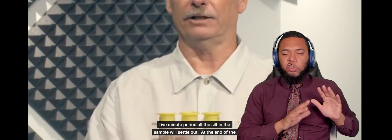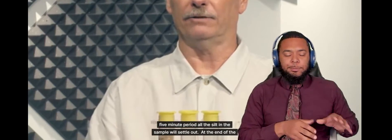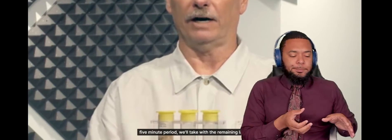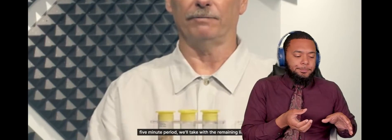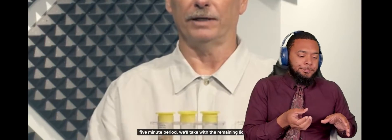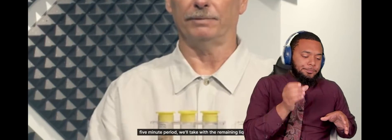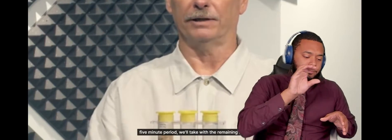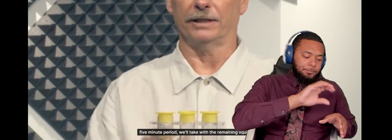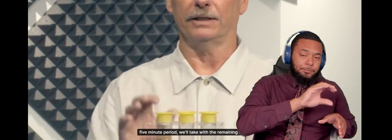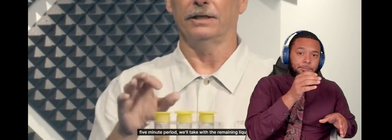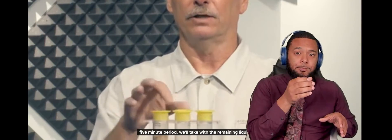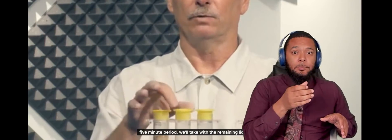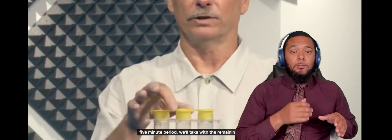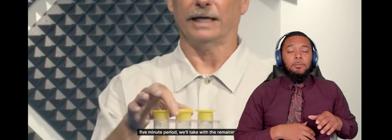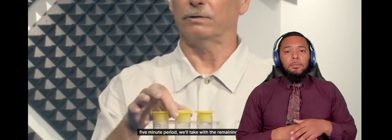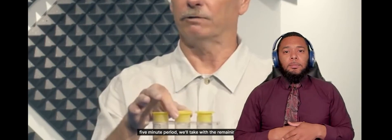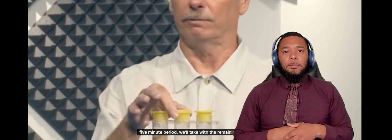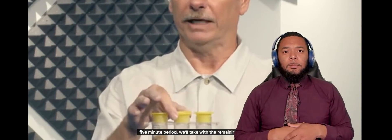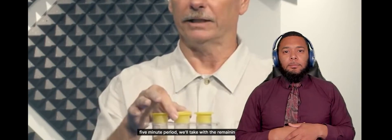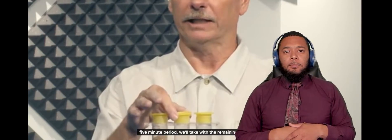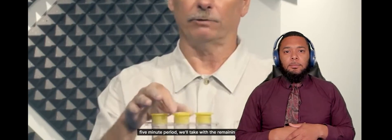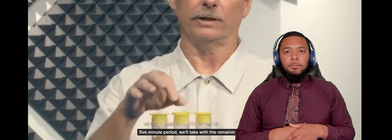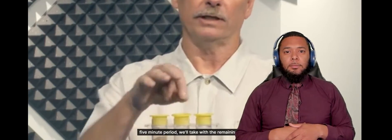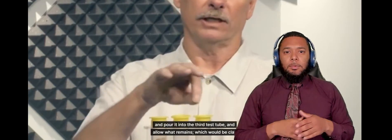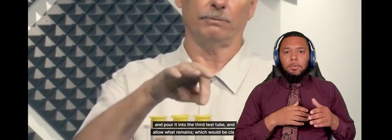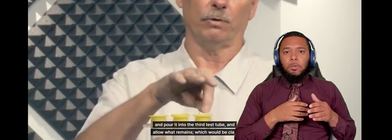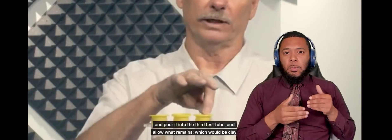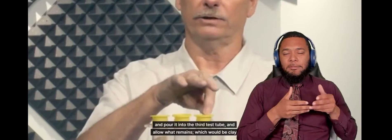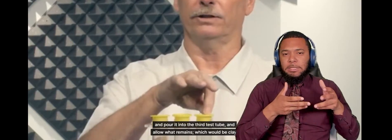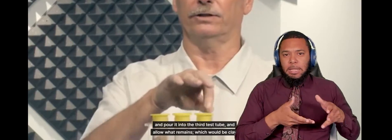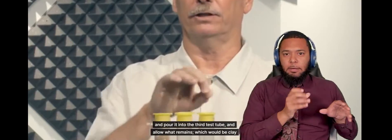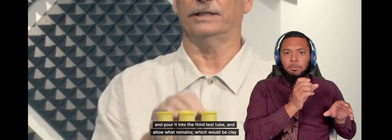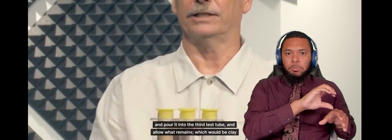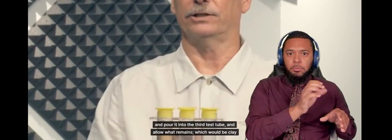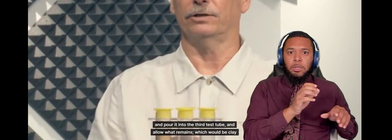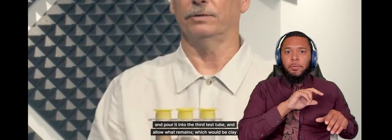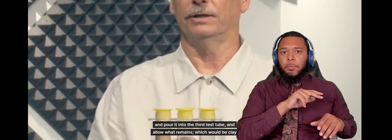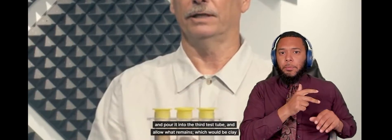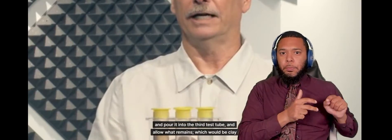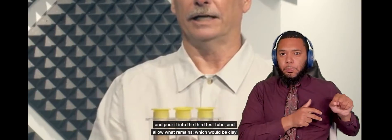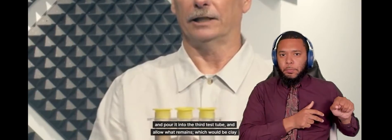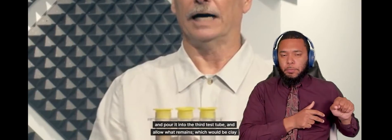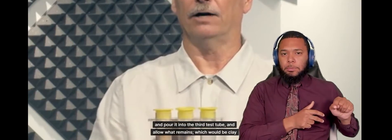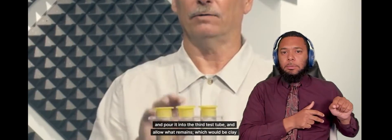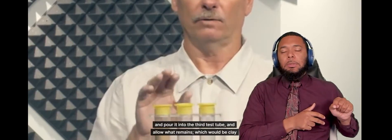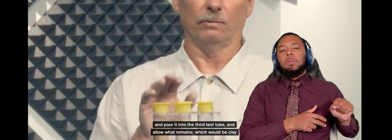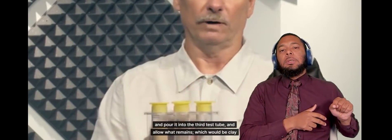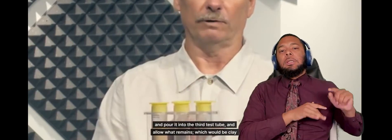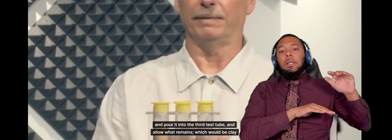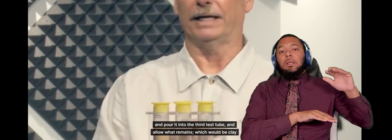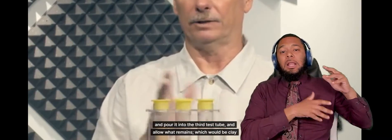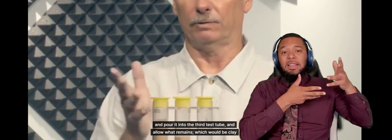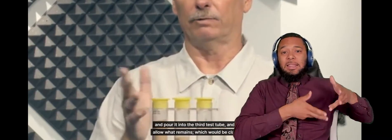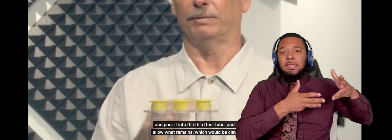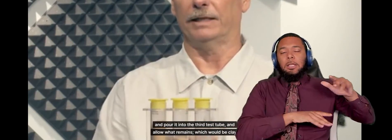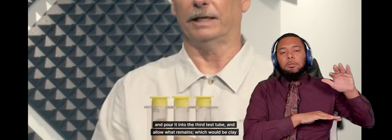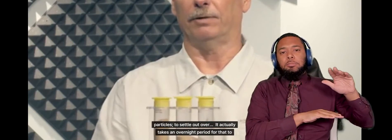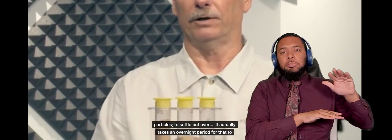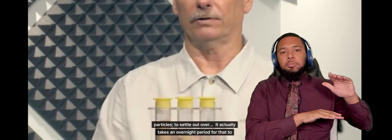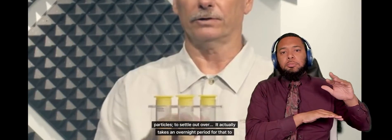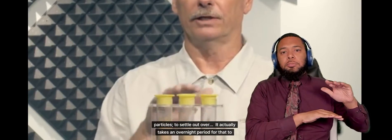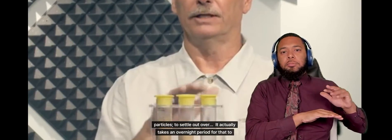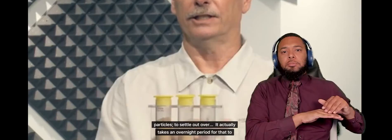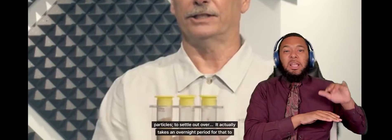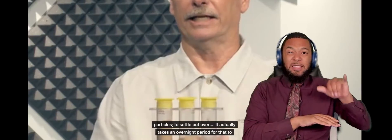At the end of the 5-minute period, we'll take the remaining liquid and pour it into the third test tube and allow what remains, which would be